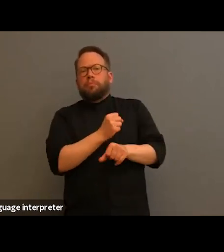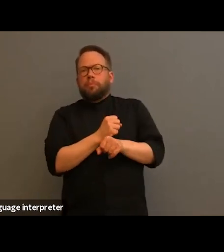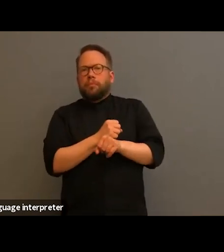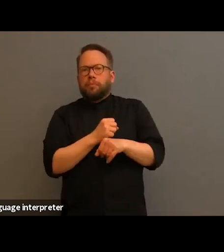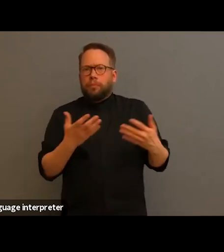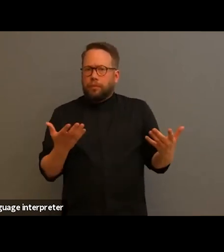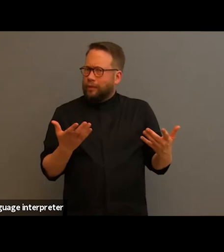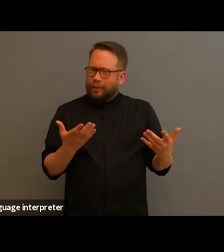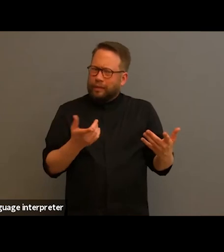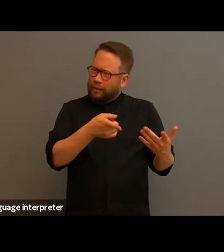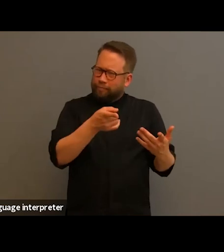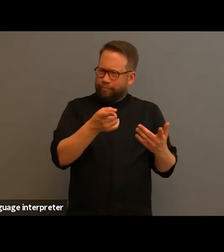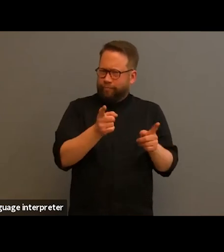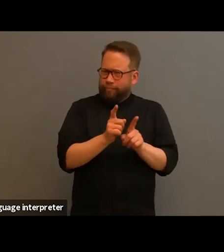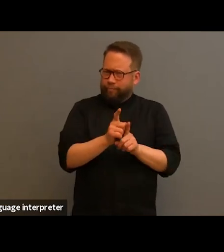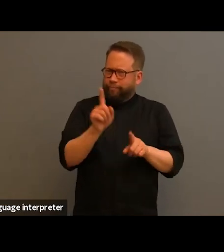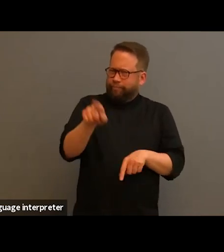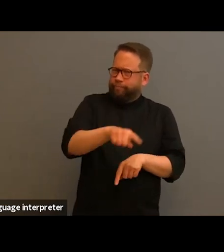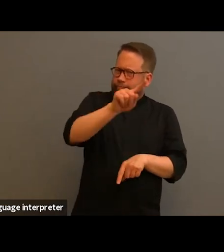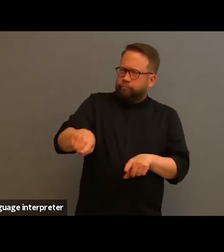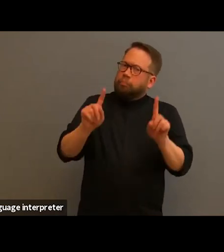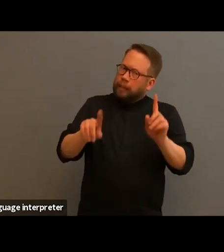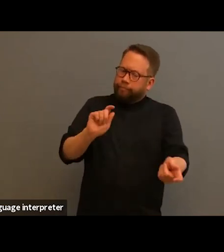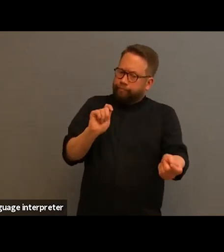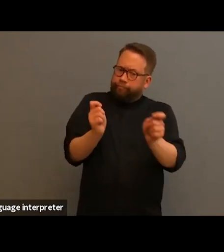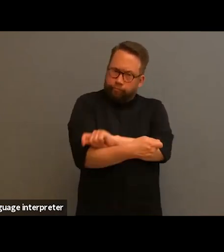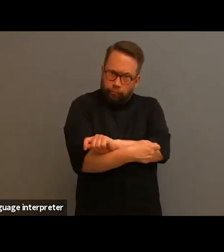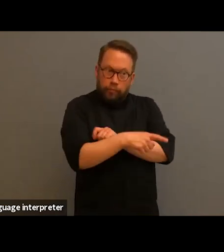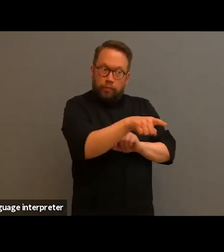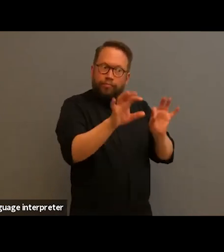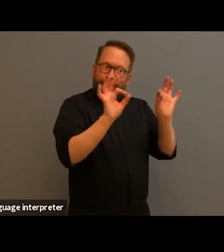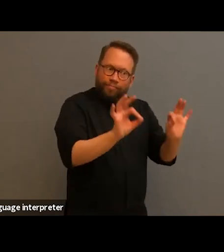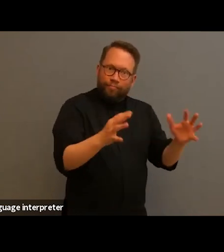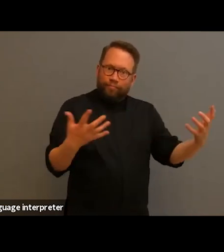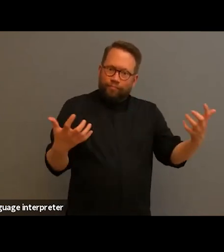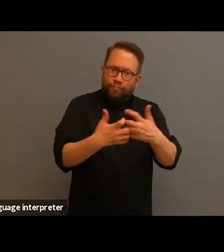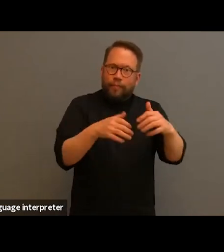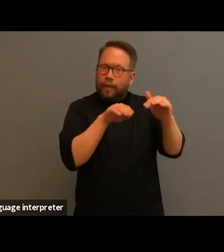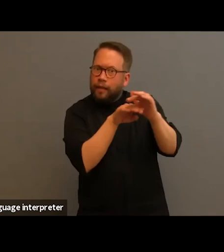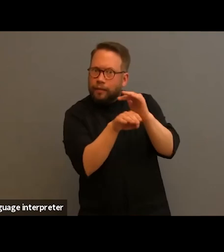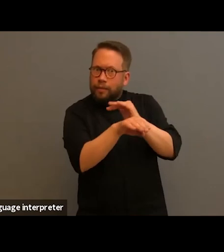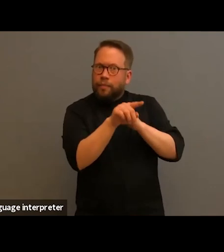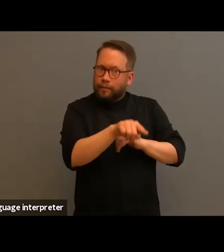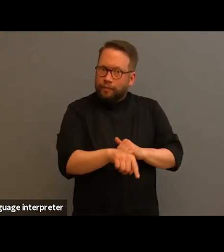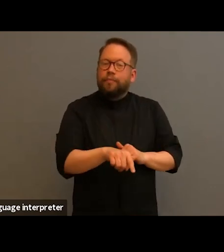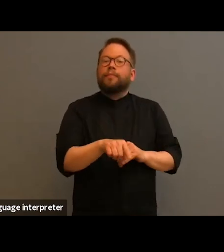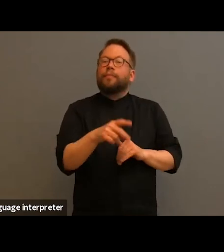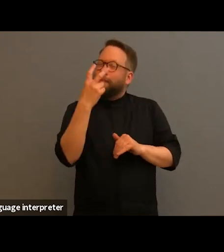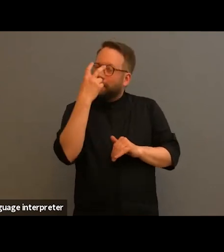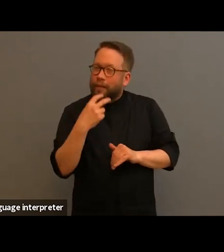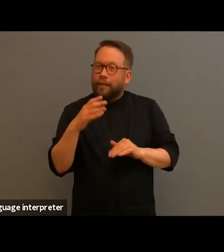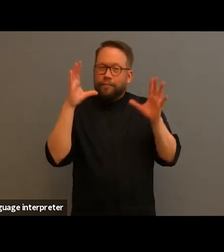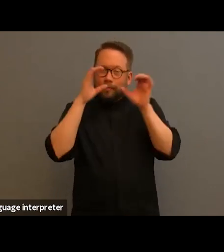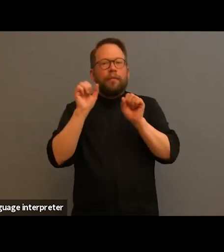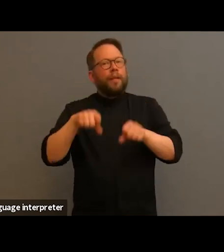individually adapted to their accessibility needs. However, our work point out